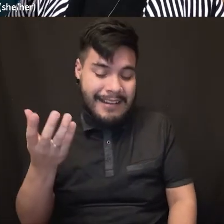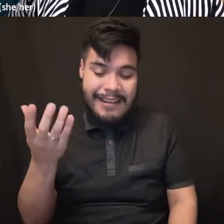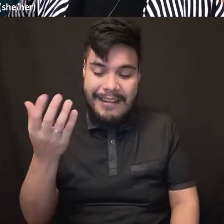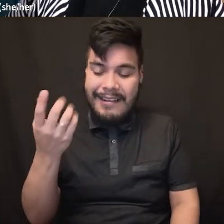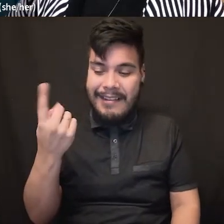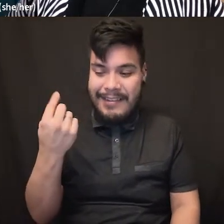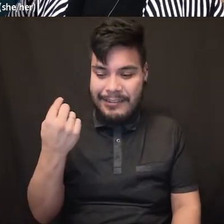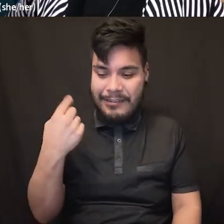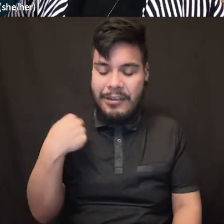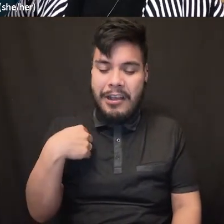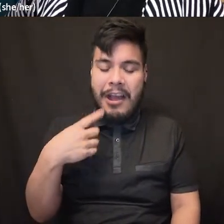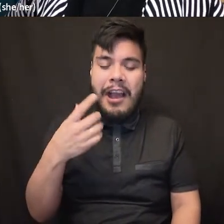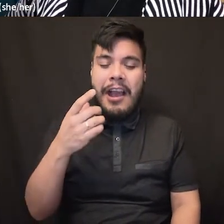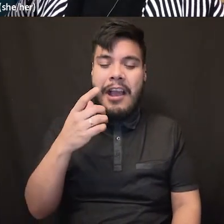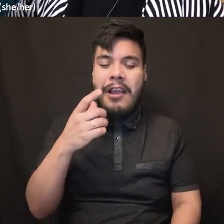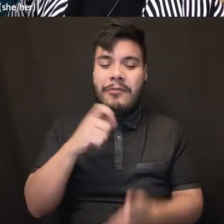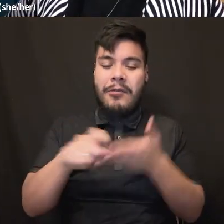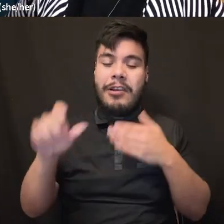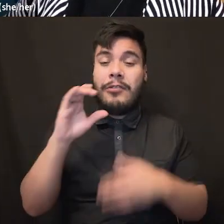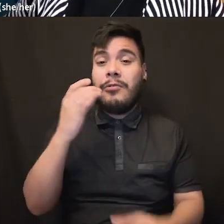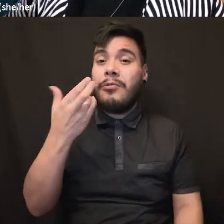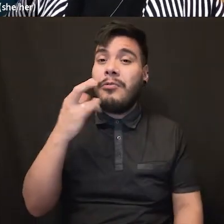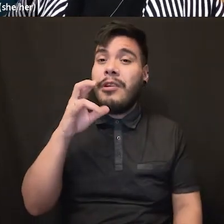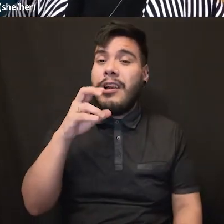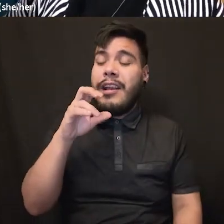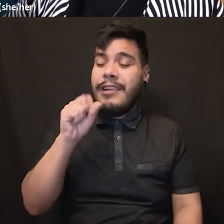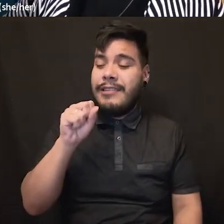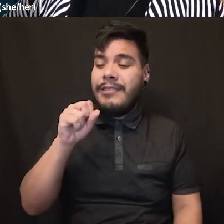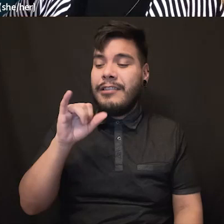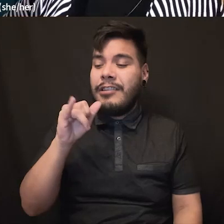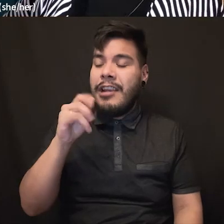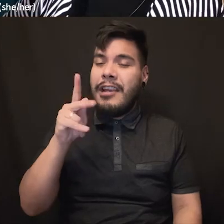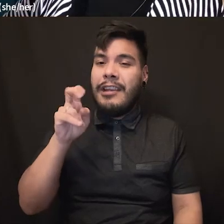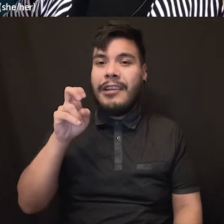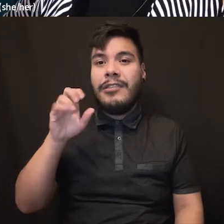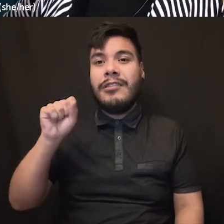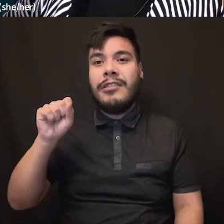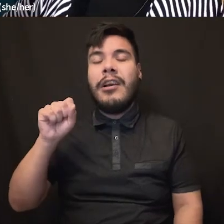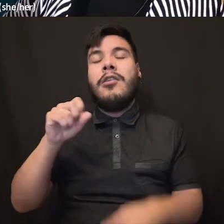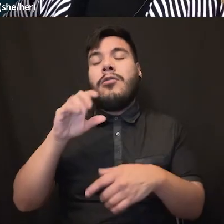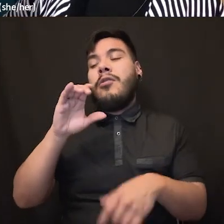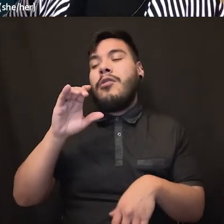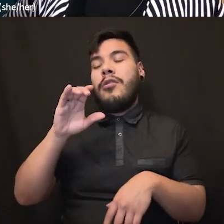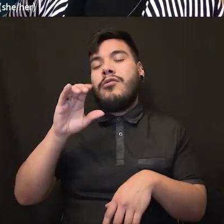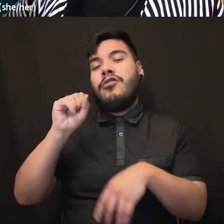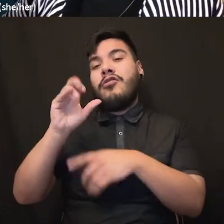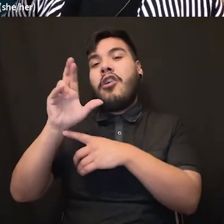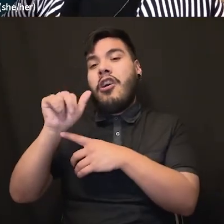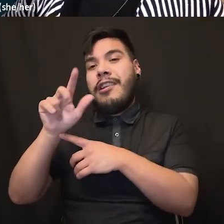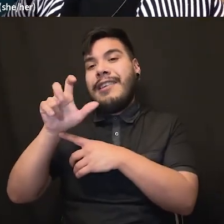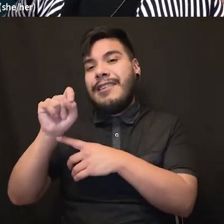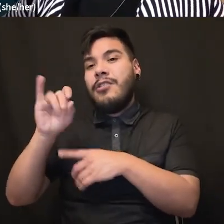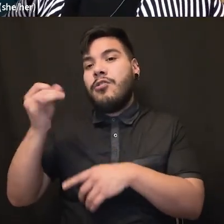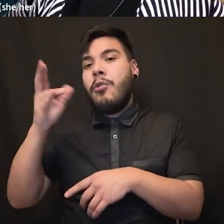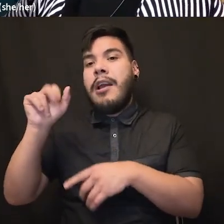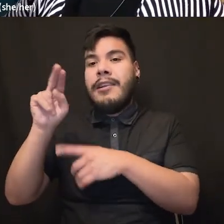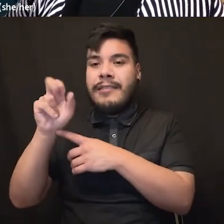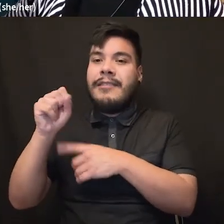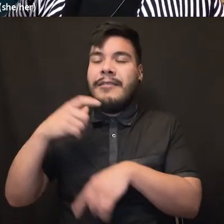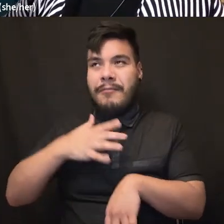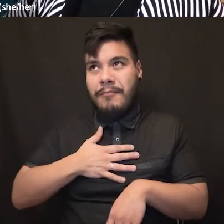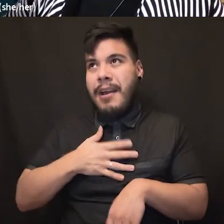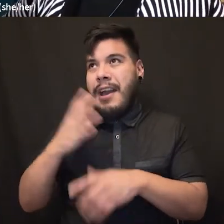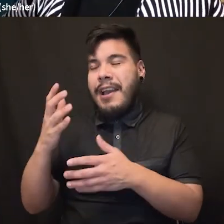called Chris Grace as Scarlett Johansson, which is my tribute to our country's greatest Asian American